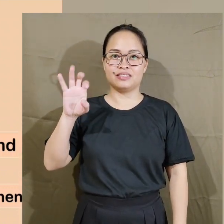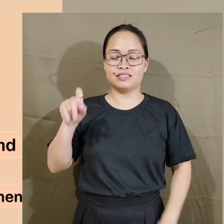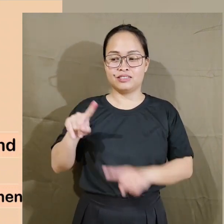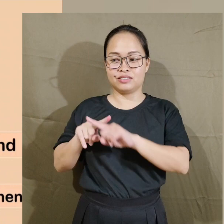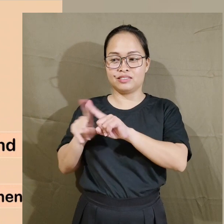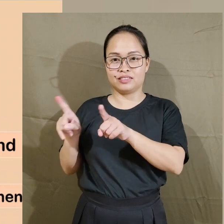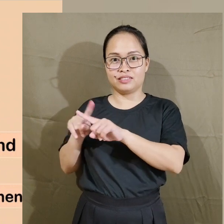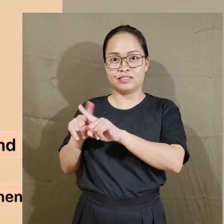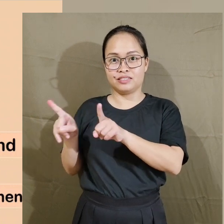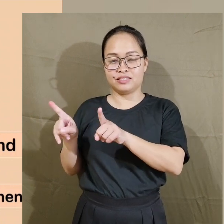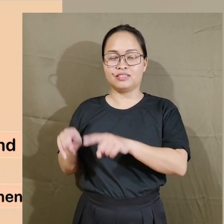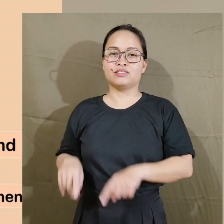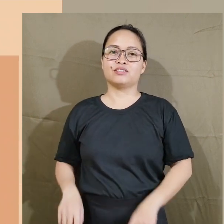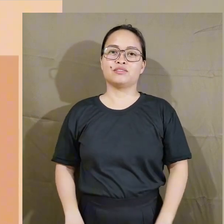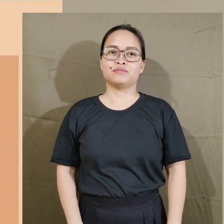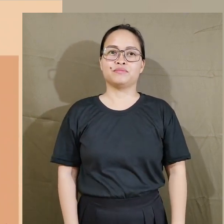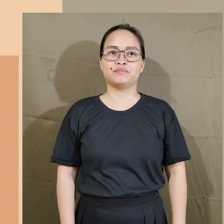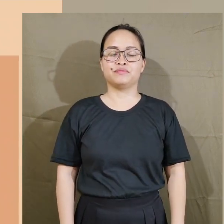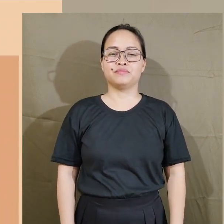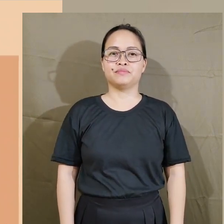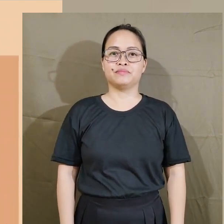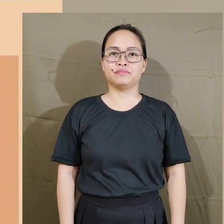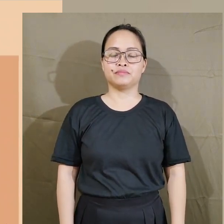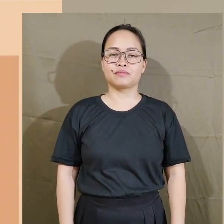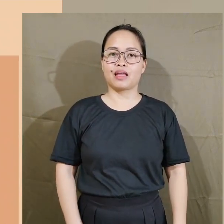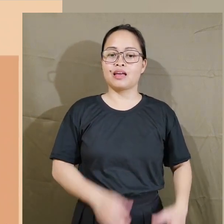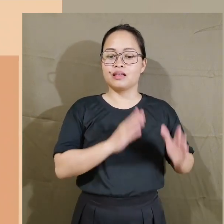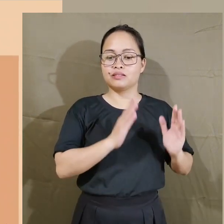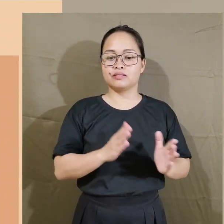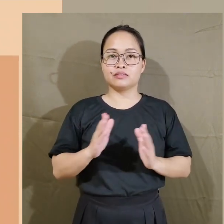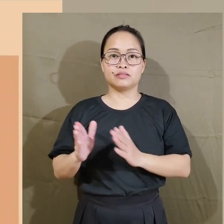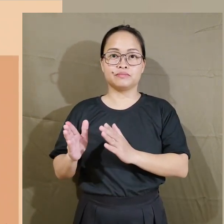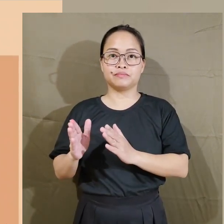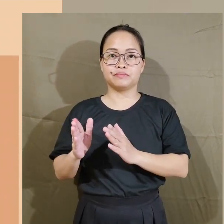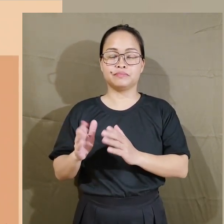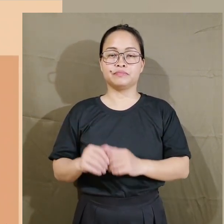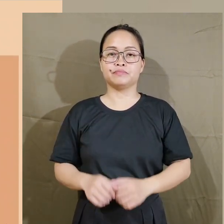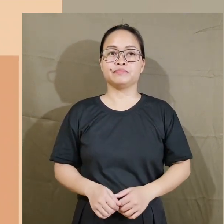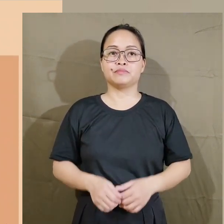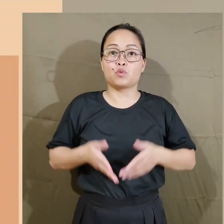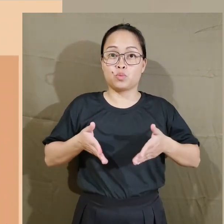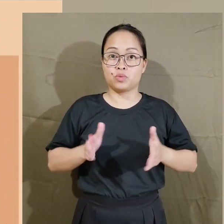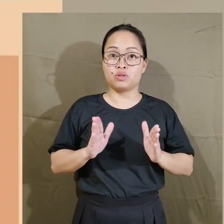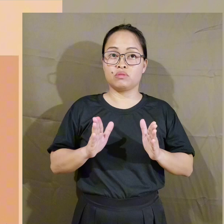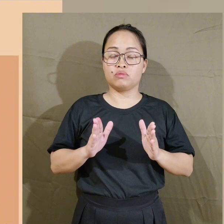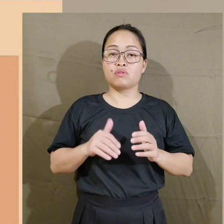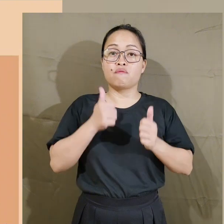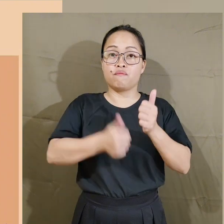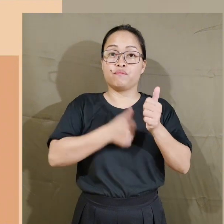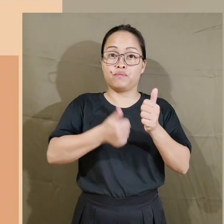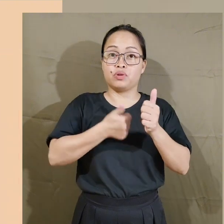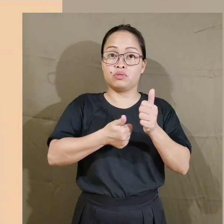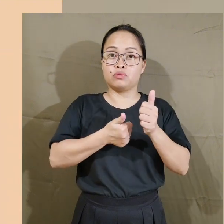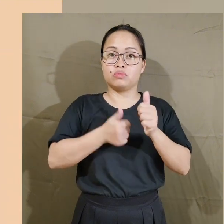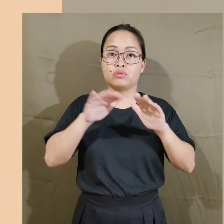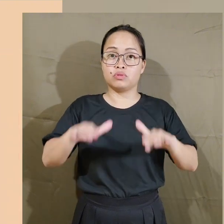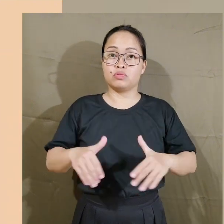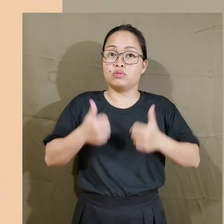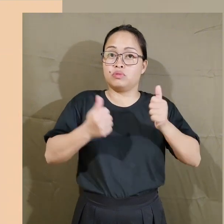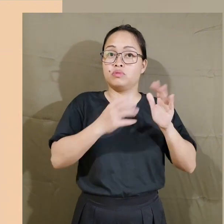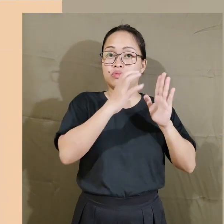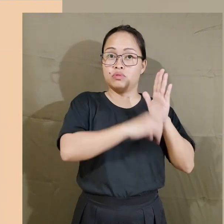subtracting these two numbers. Now there are steps that we need to follow in subtracting